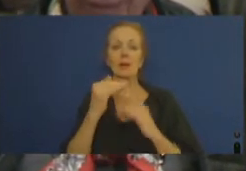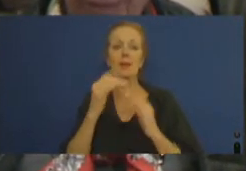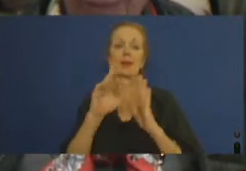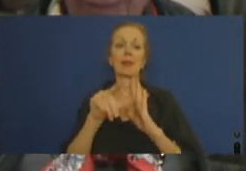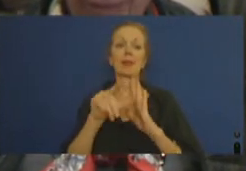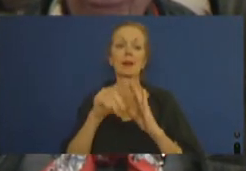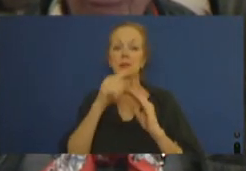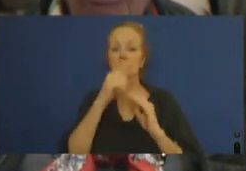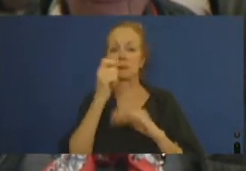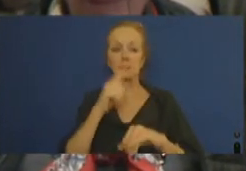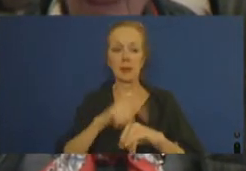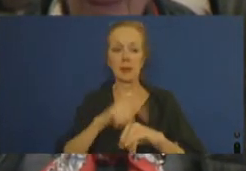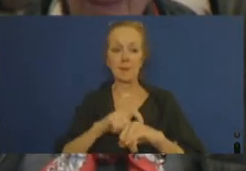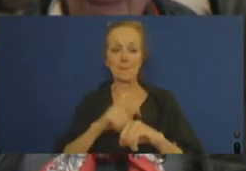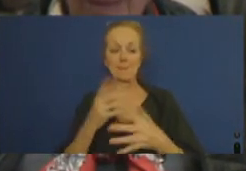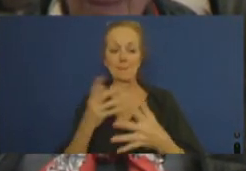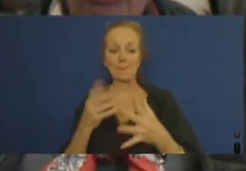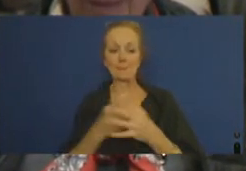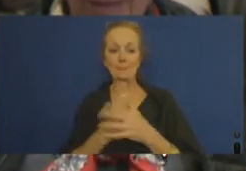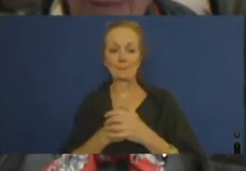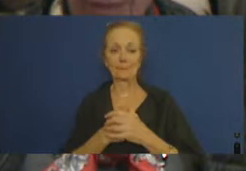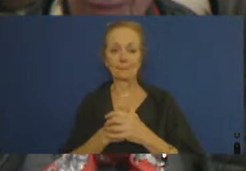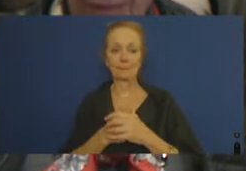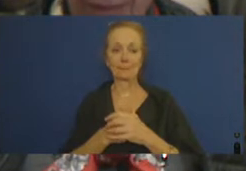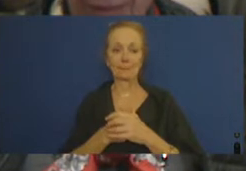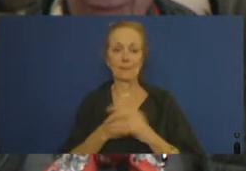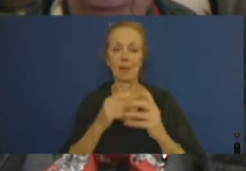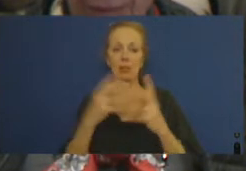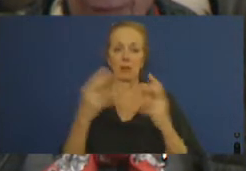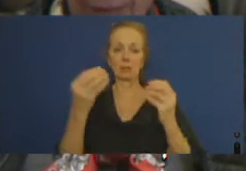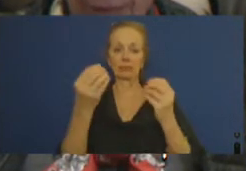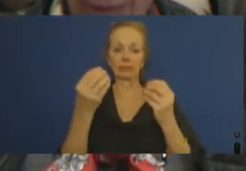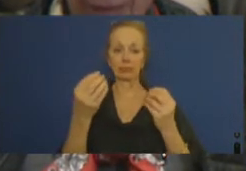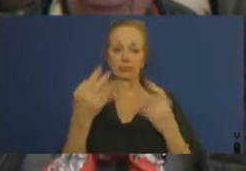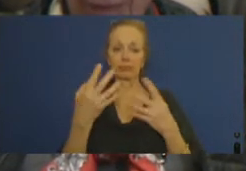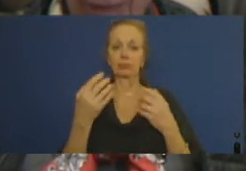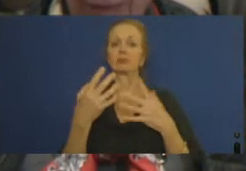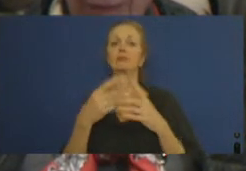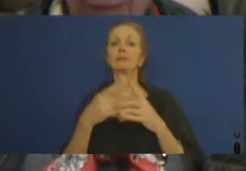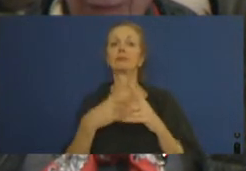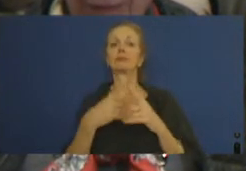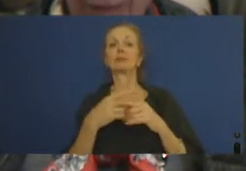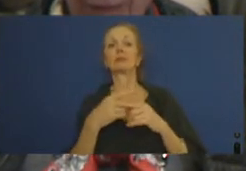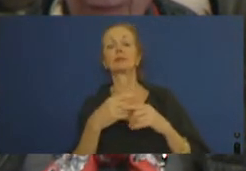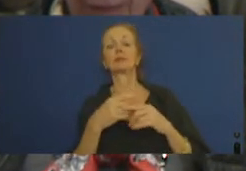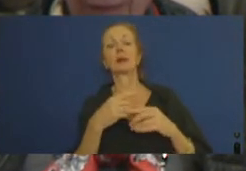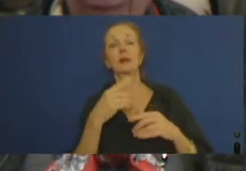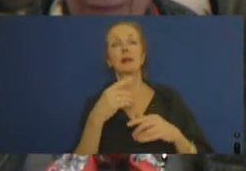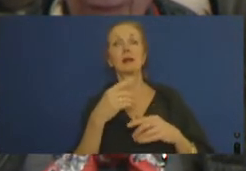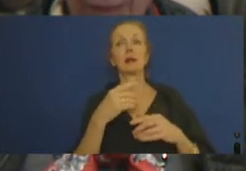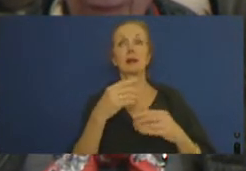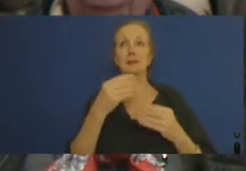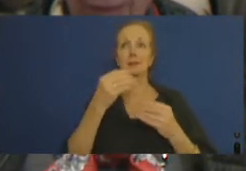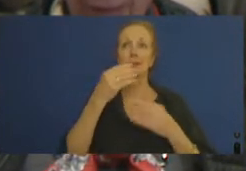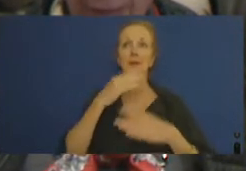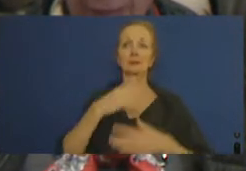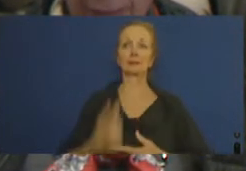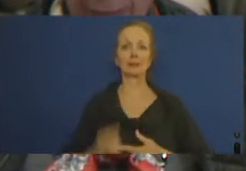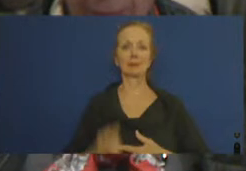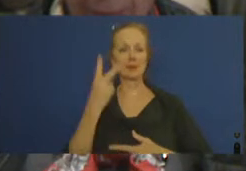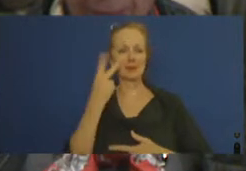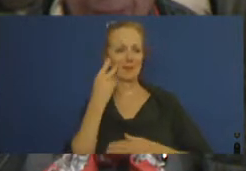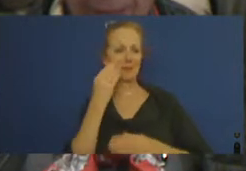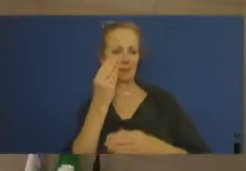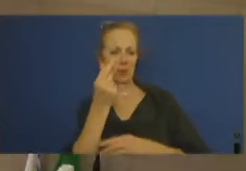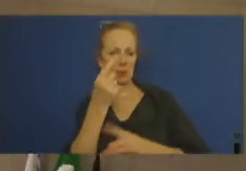summertime. So I put lots of information for you to digest. And we'll see you in a few months. Thank